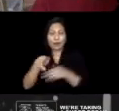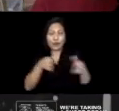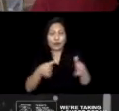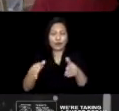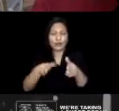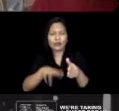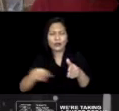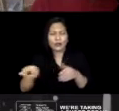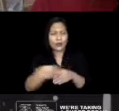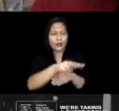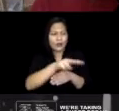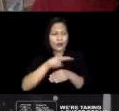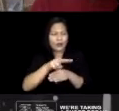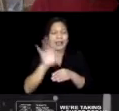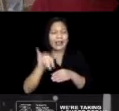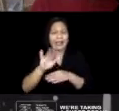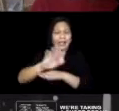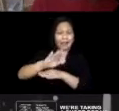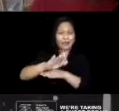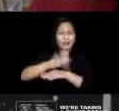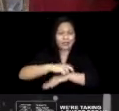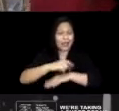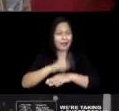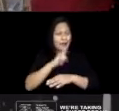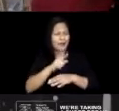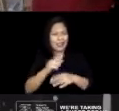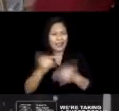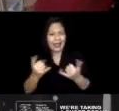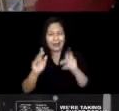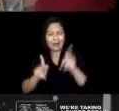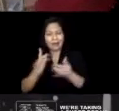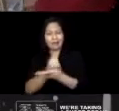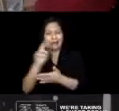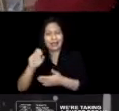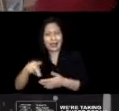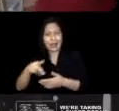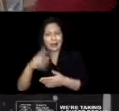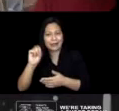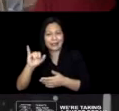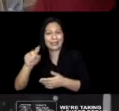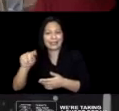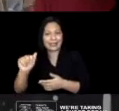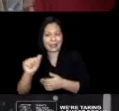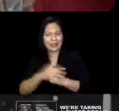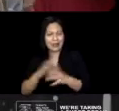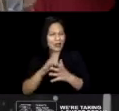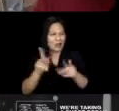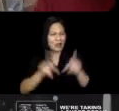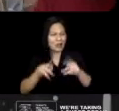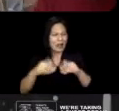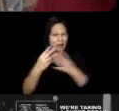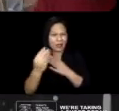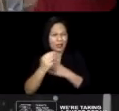siesta time and there's not a lot going on out there. You're writing an entry in your journal. If you're having trouble visualizing,